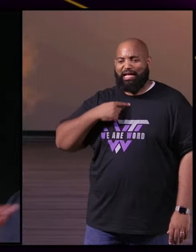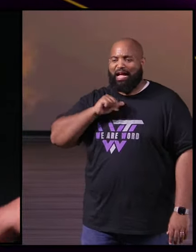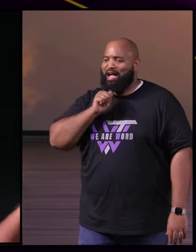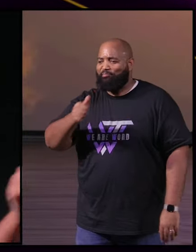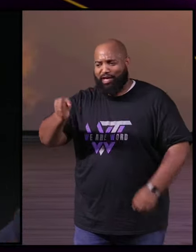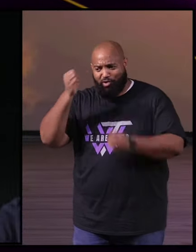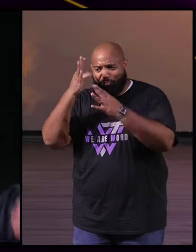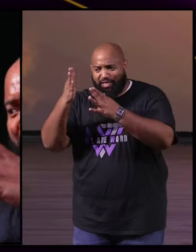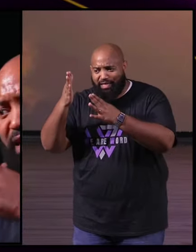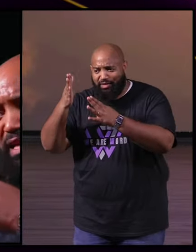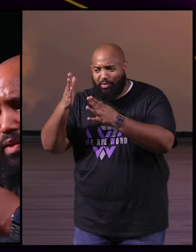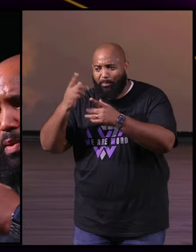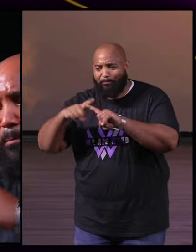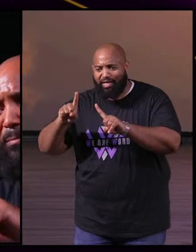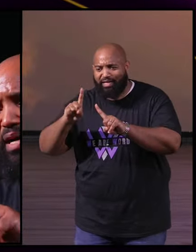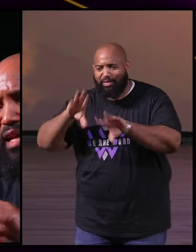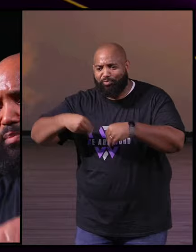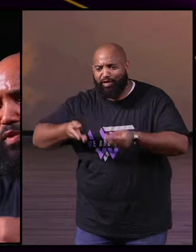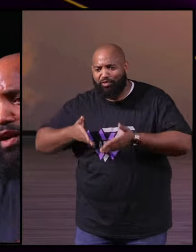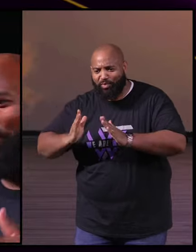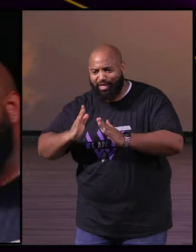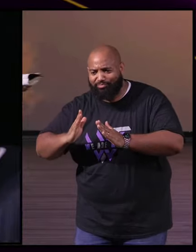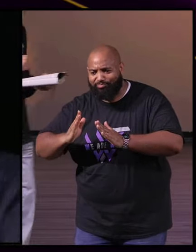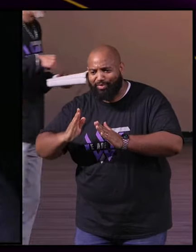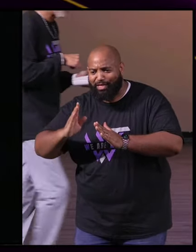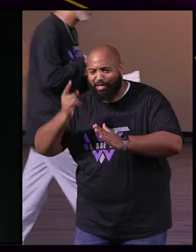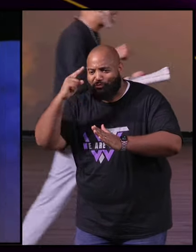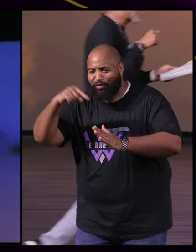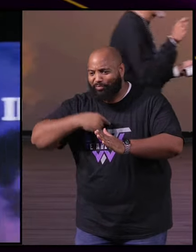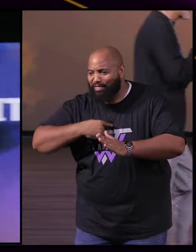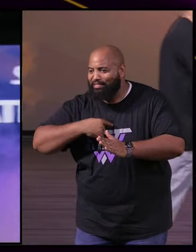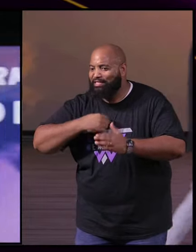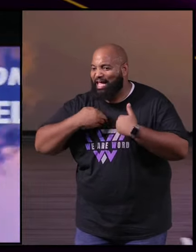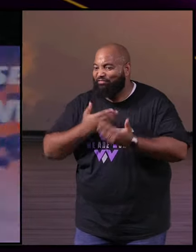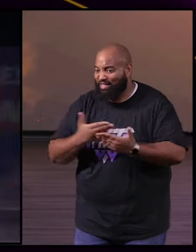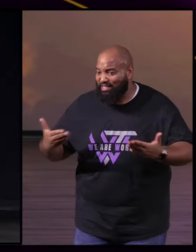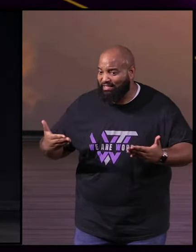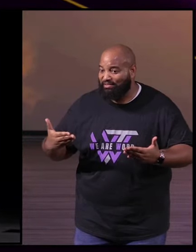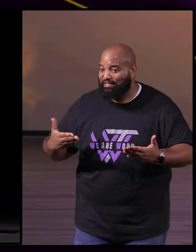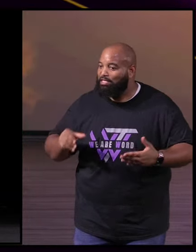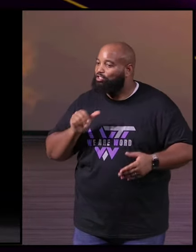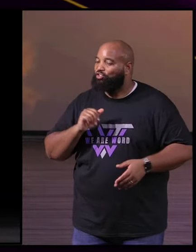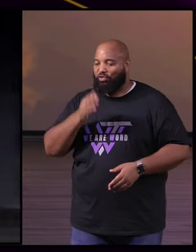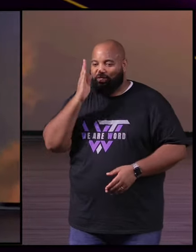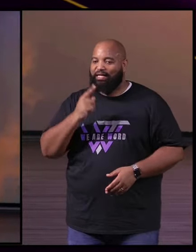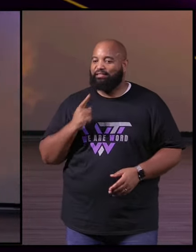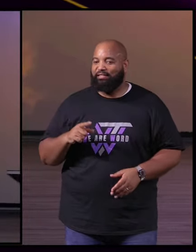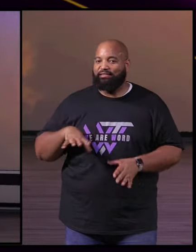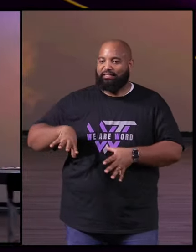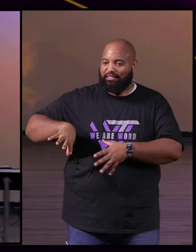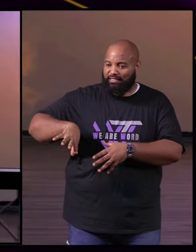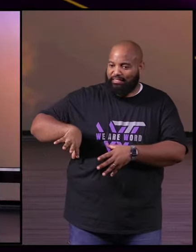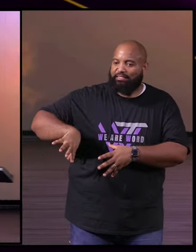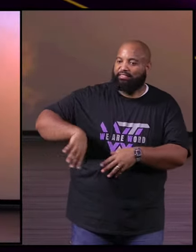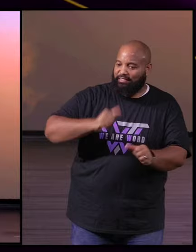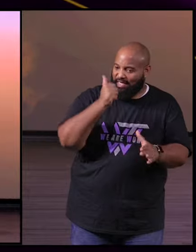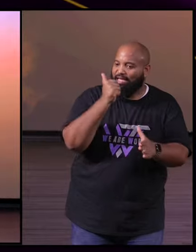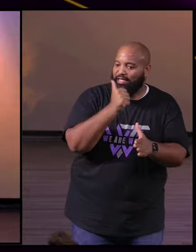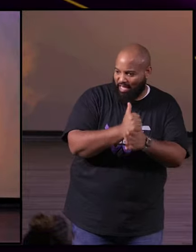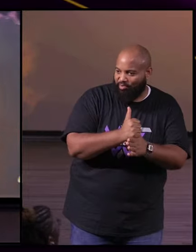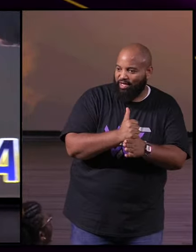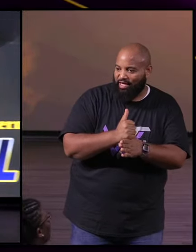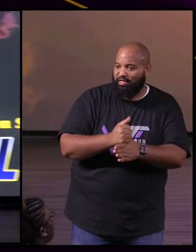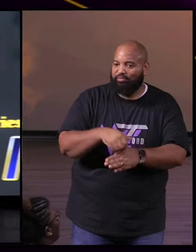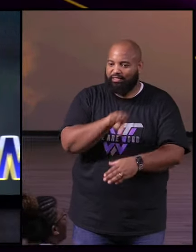disobedience, he knows how to find a way. I wish I had a handful of people. He goes to Canaan with